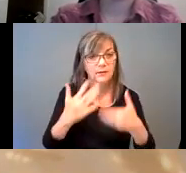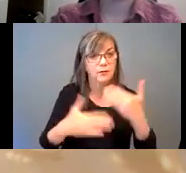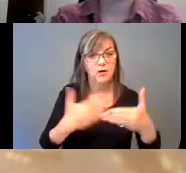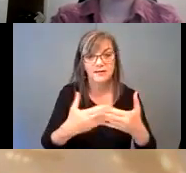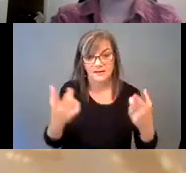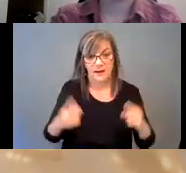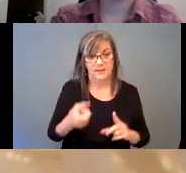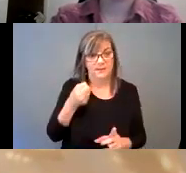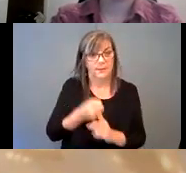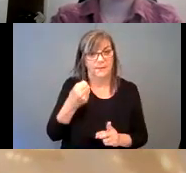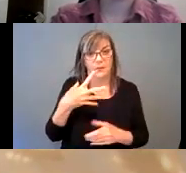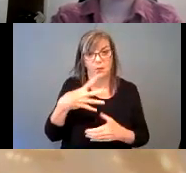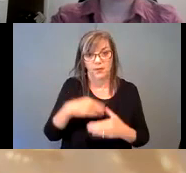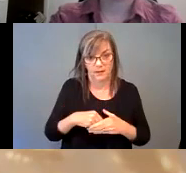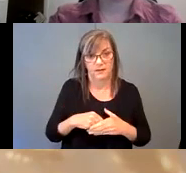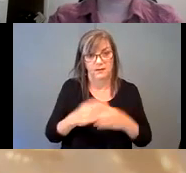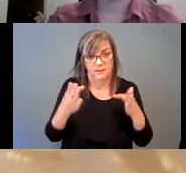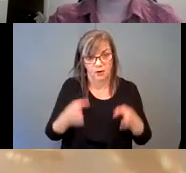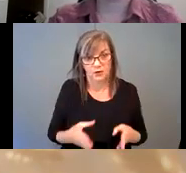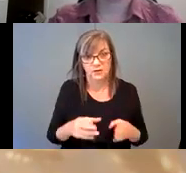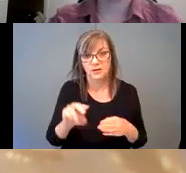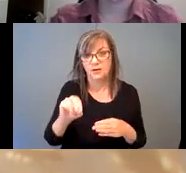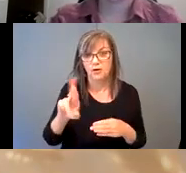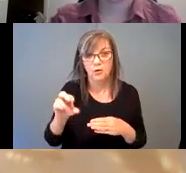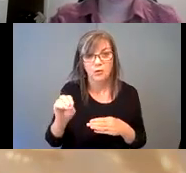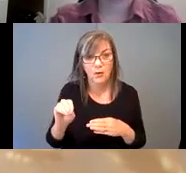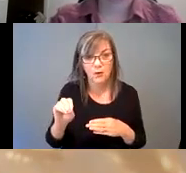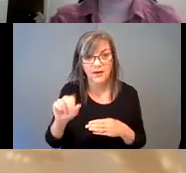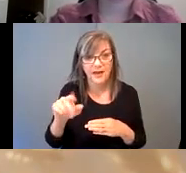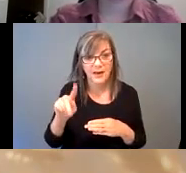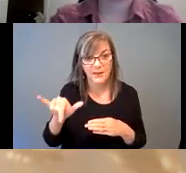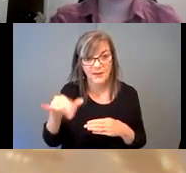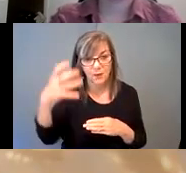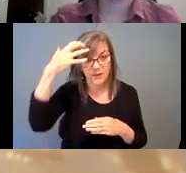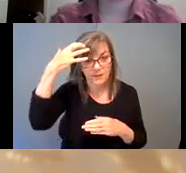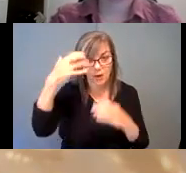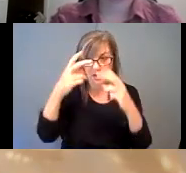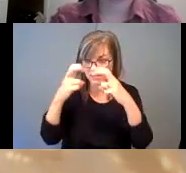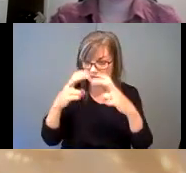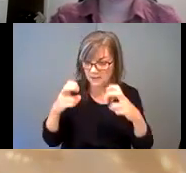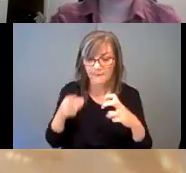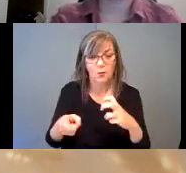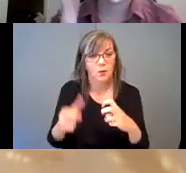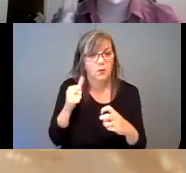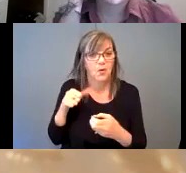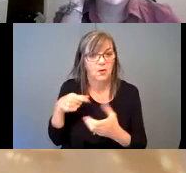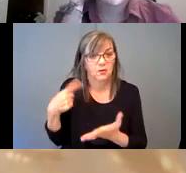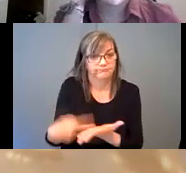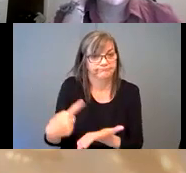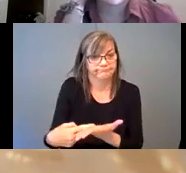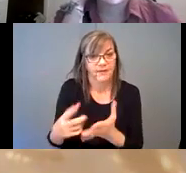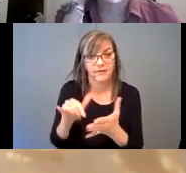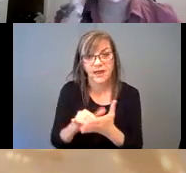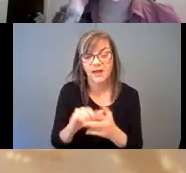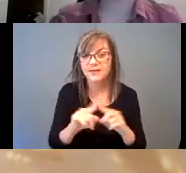within our neuroanatomy, which we don't have to get into that, but there are different parts of our brain that